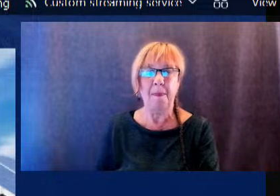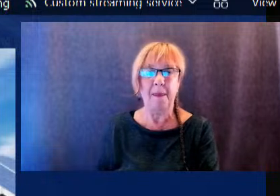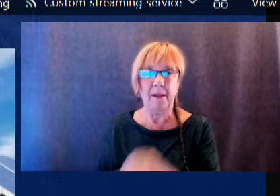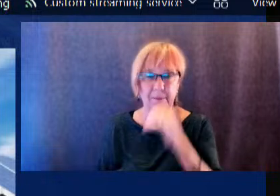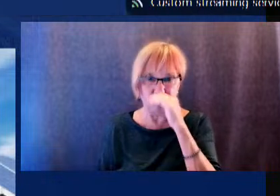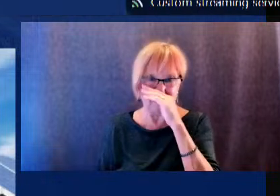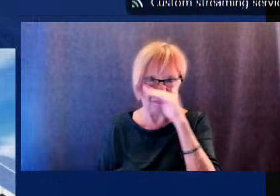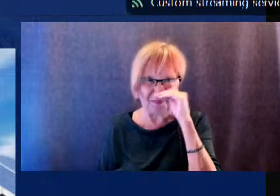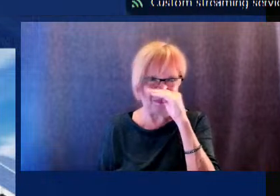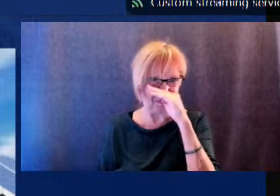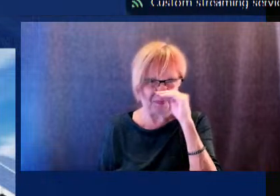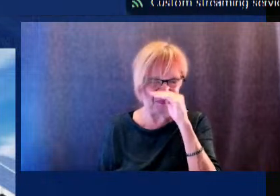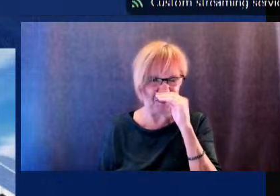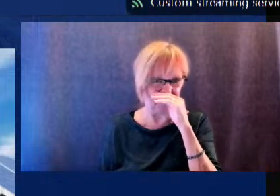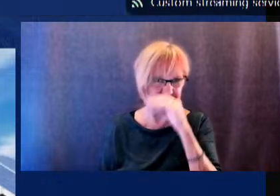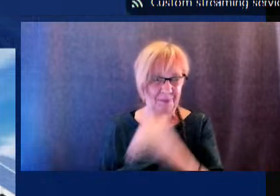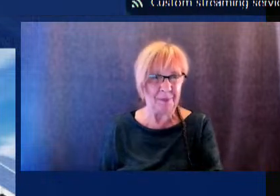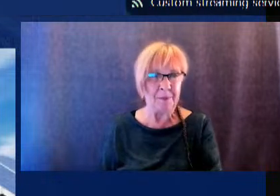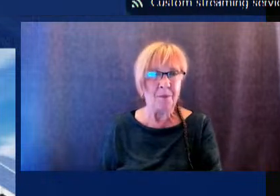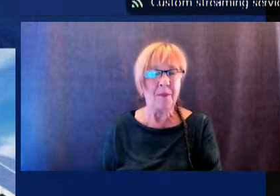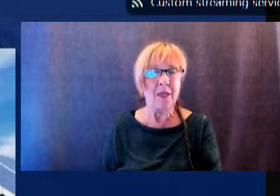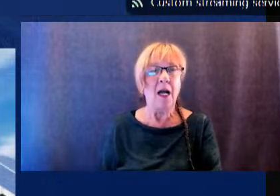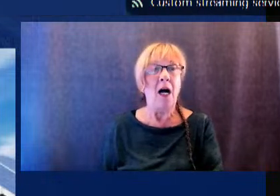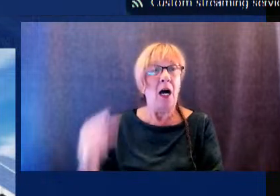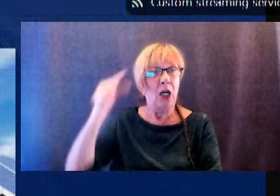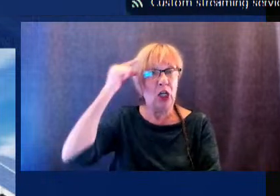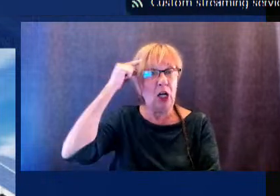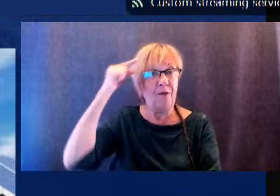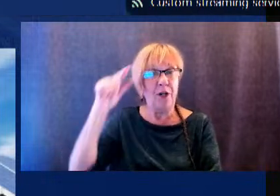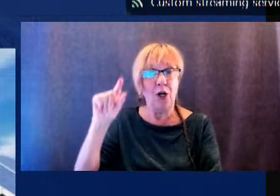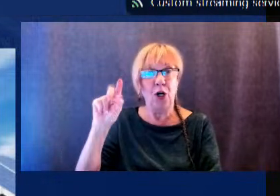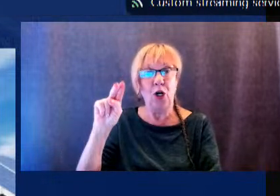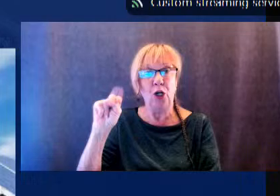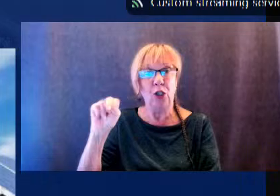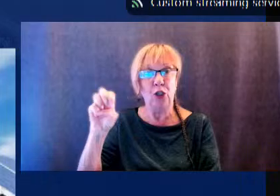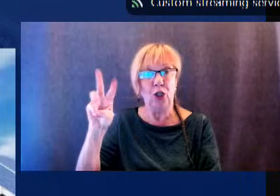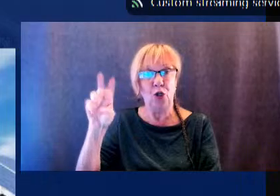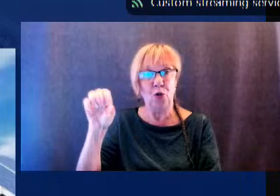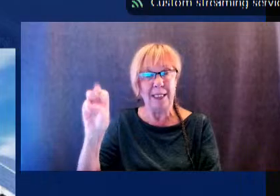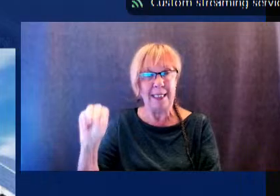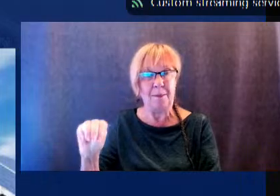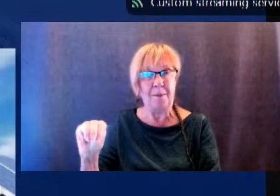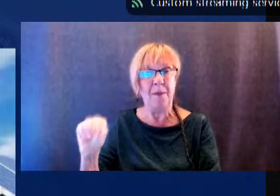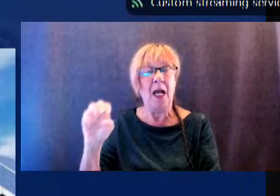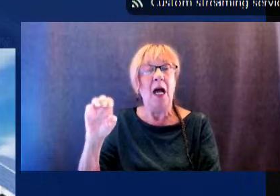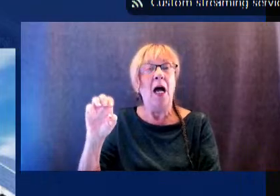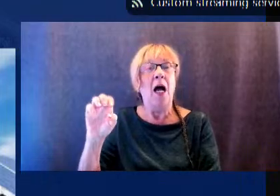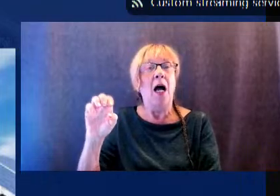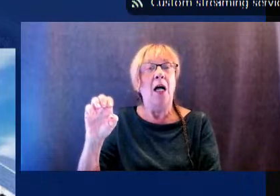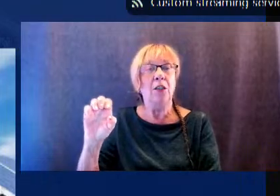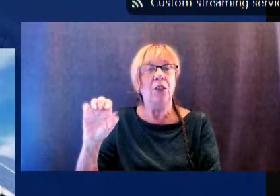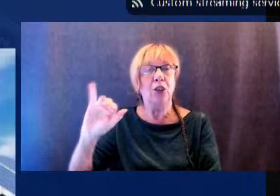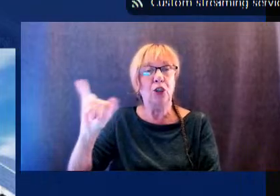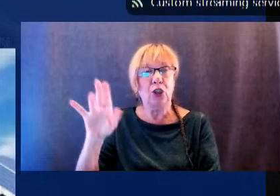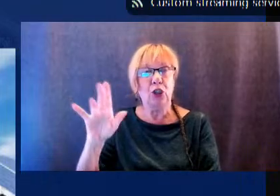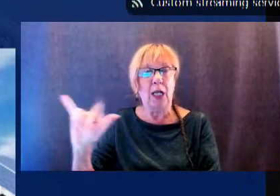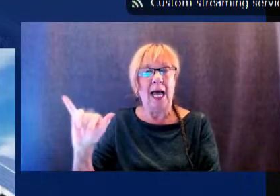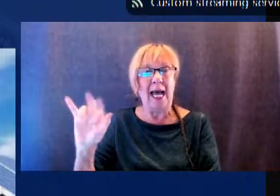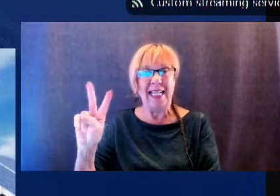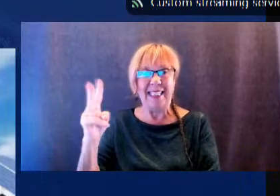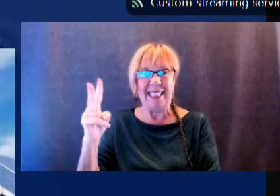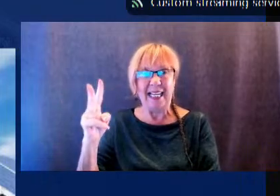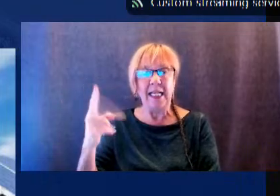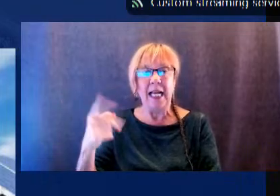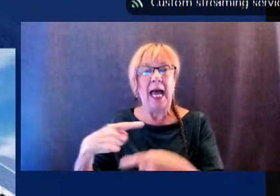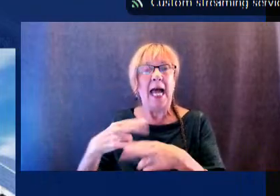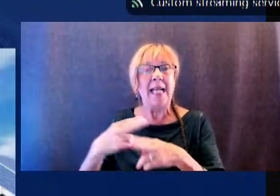Important update from last week, Governor Newsom's July 7th executive order temporarily suspends certain building